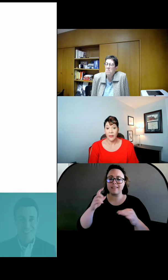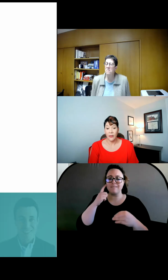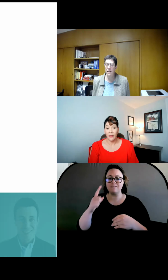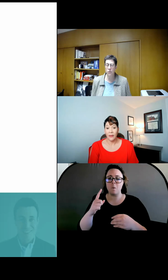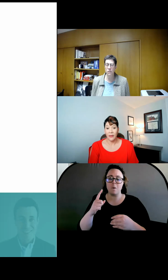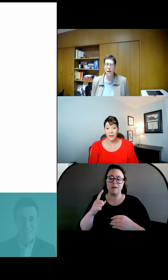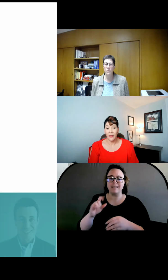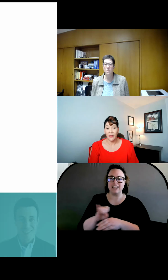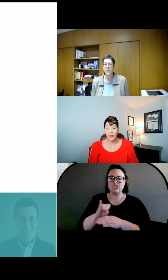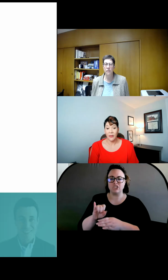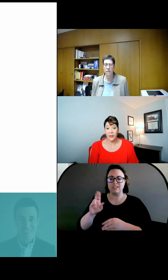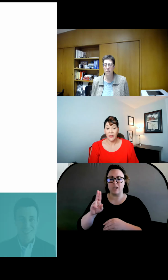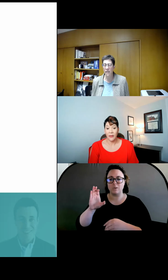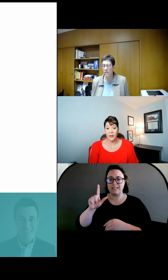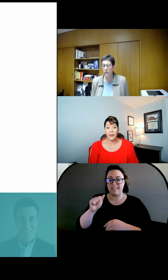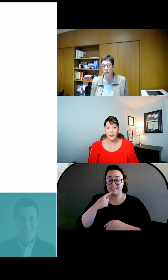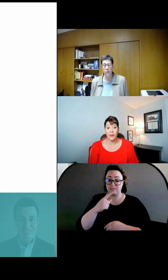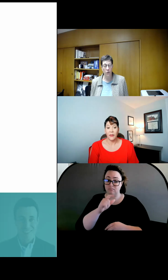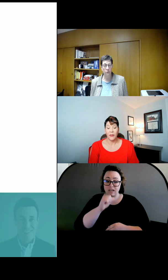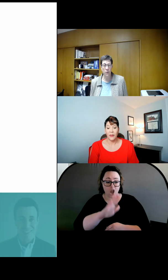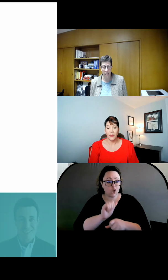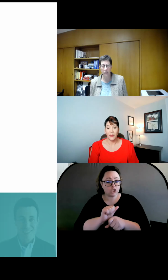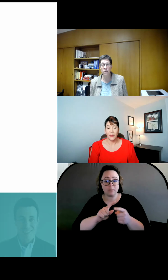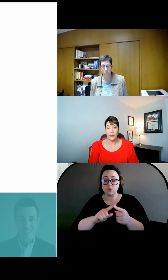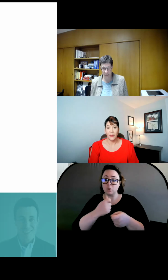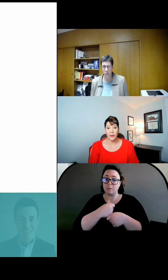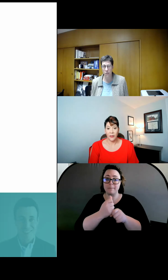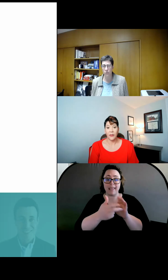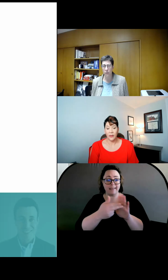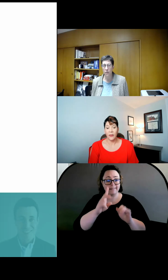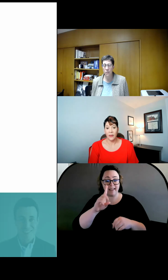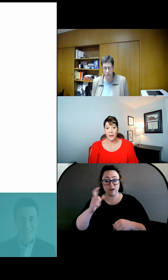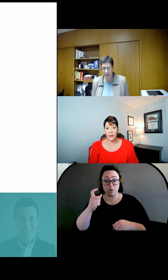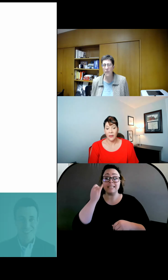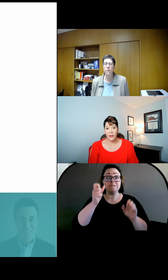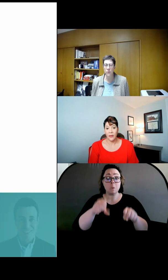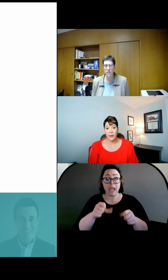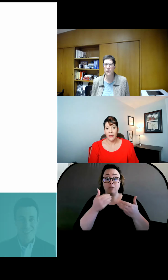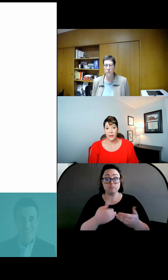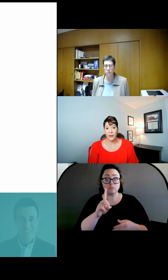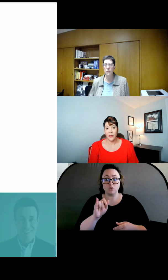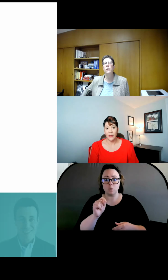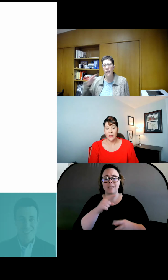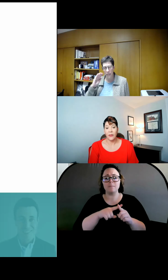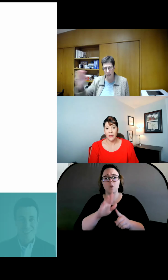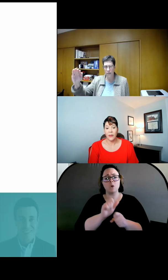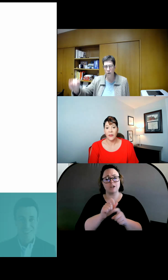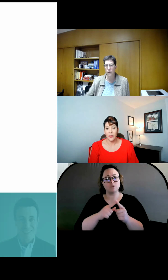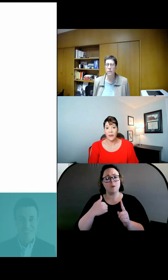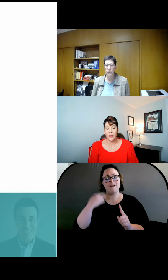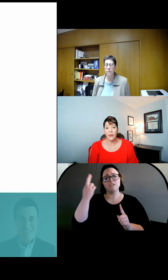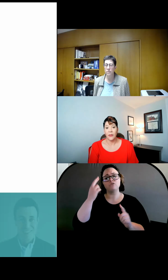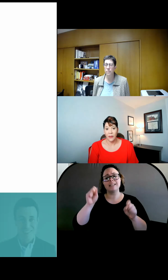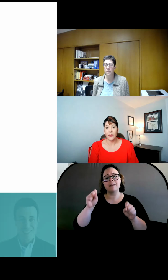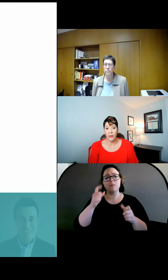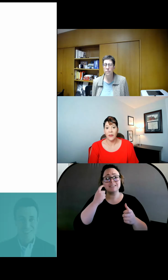it's not your job to make a diagnosis, although if you can, please do. It's your job to have a reasonable suspicion and hand it over.